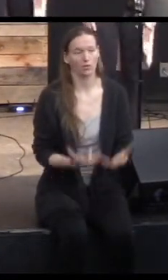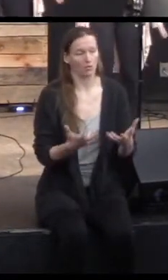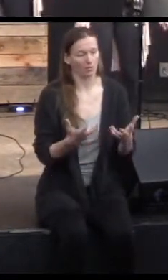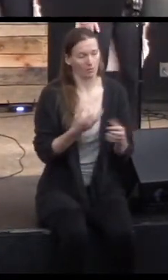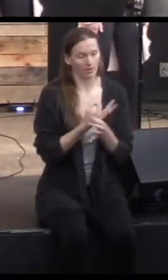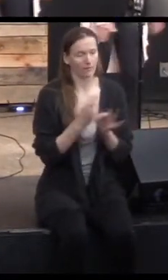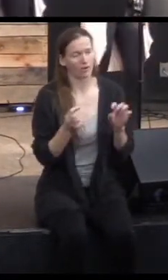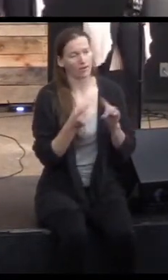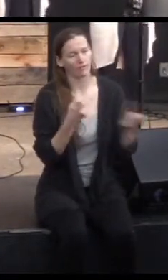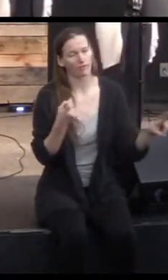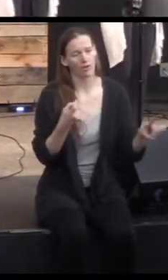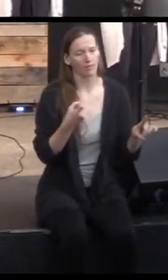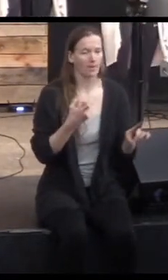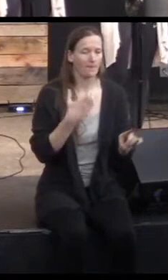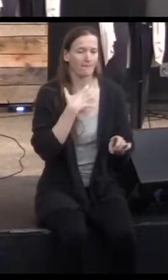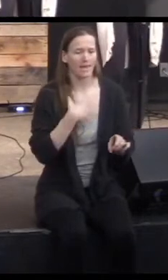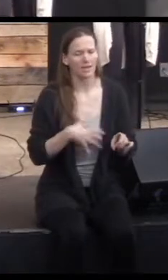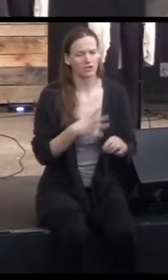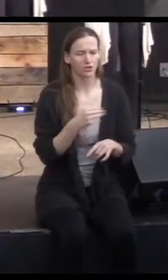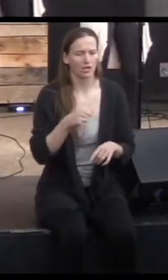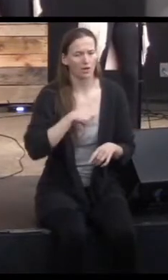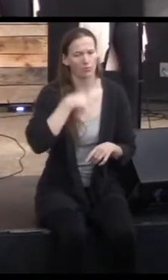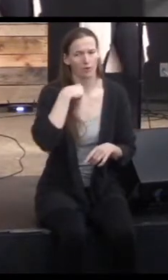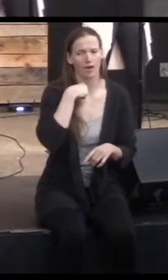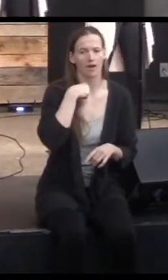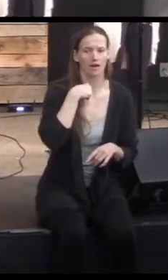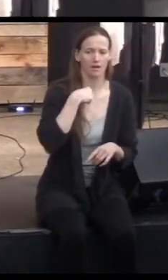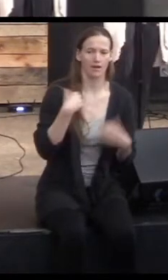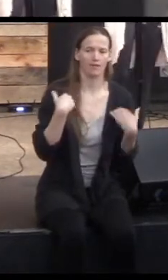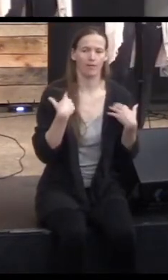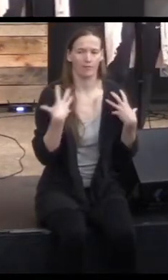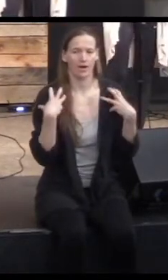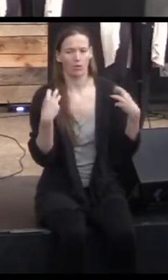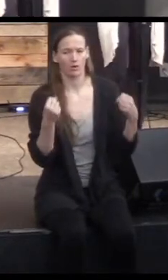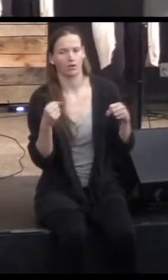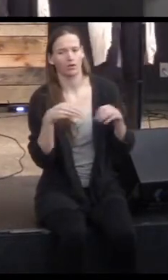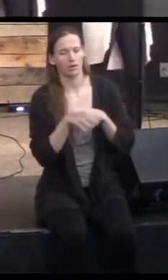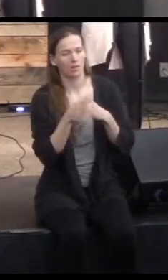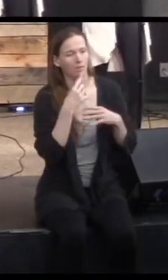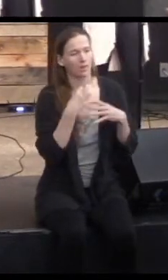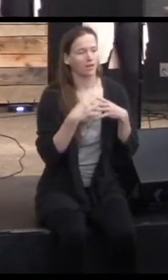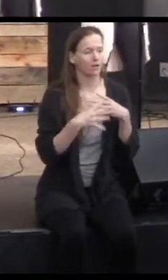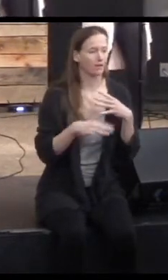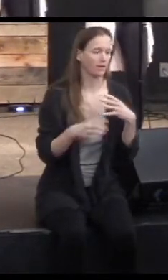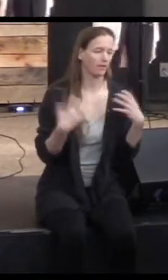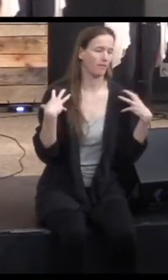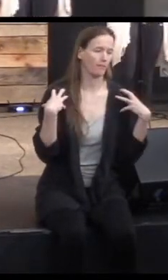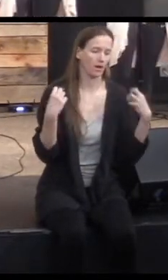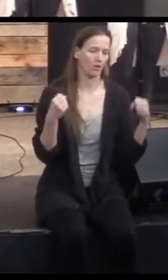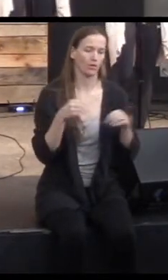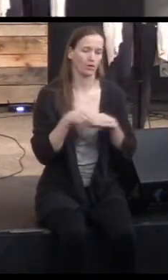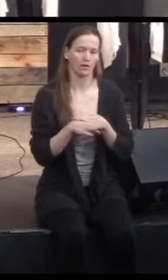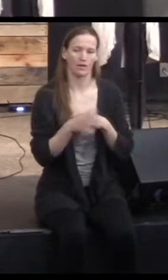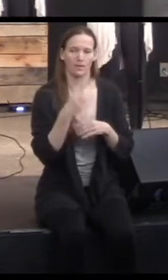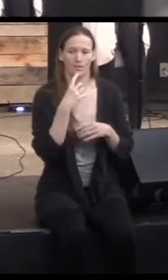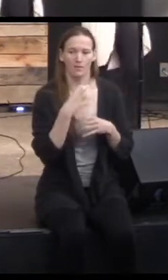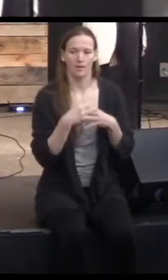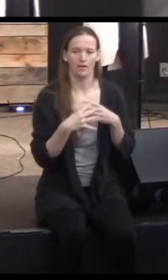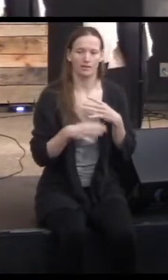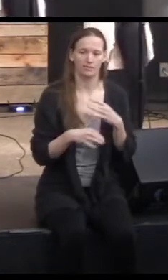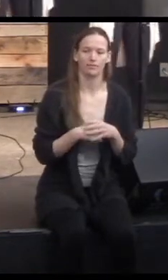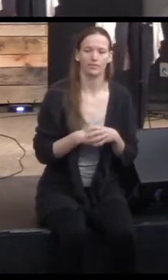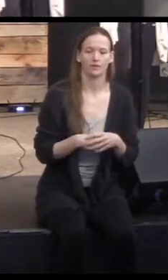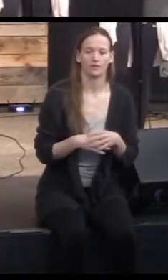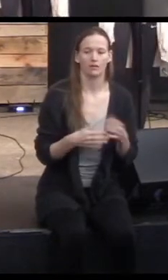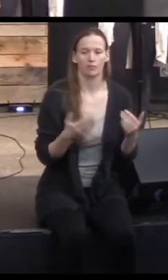Would you be free from your passion and pride? There is power in the blood, power in the